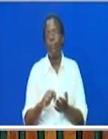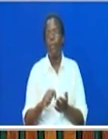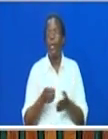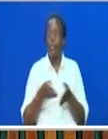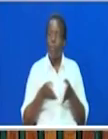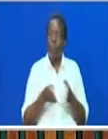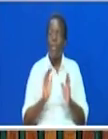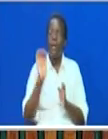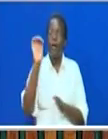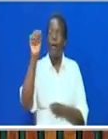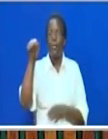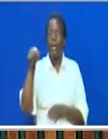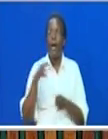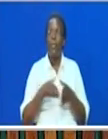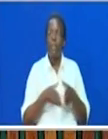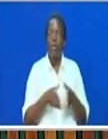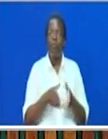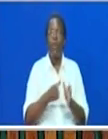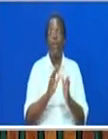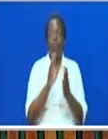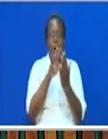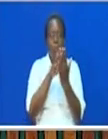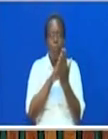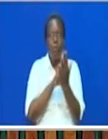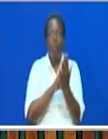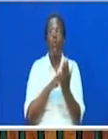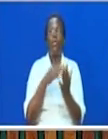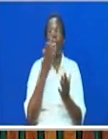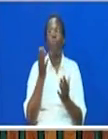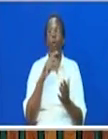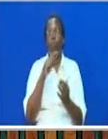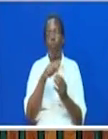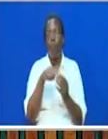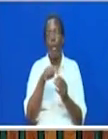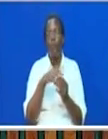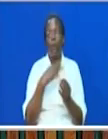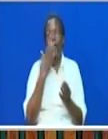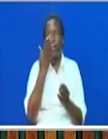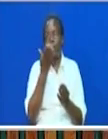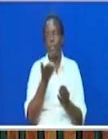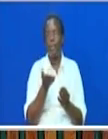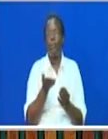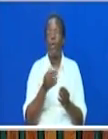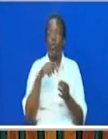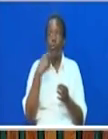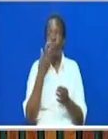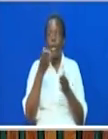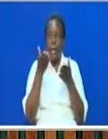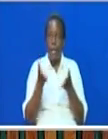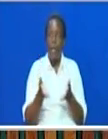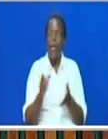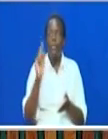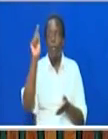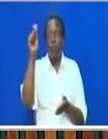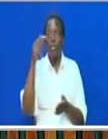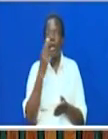are asked, and the way you approach them when you are answering them. So here is a question that I want us to go